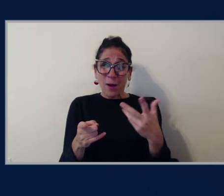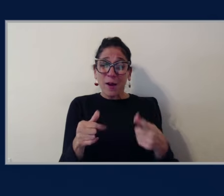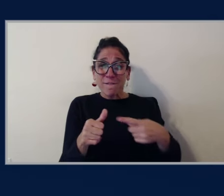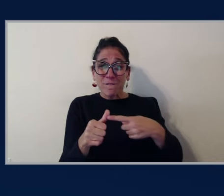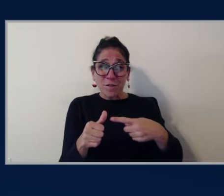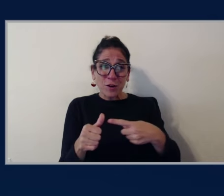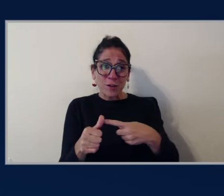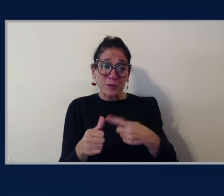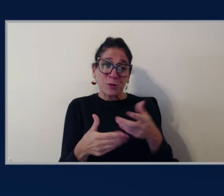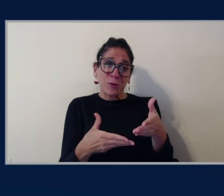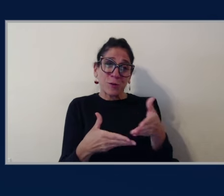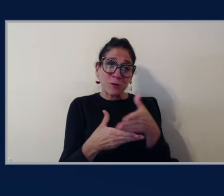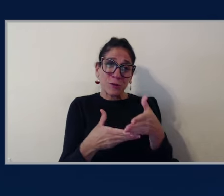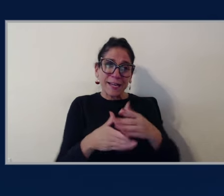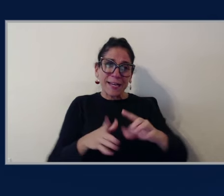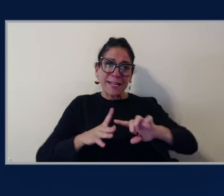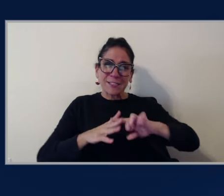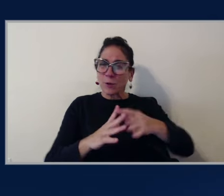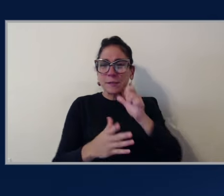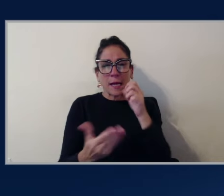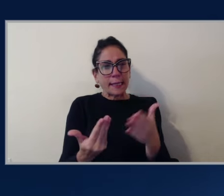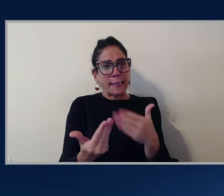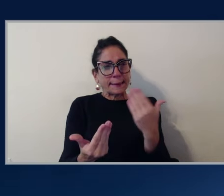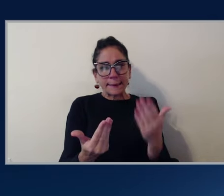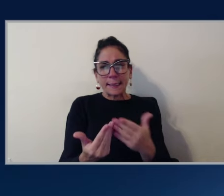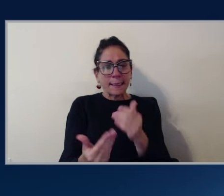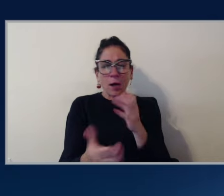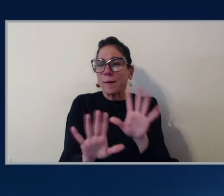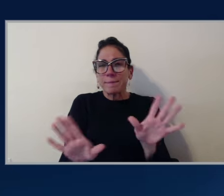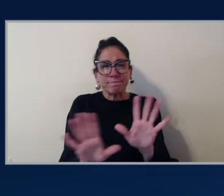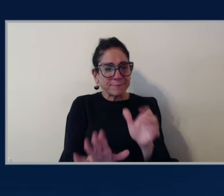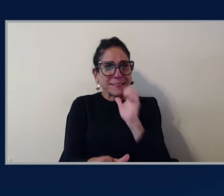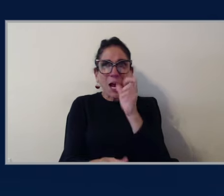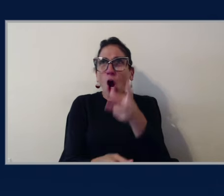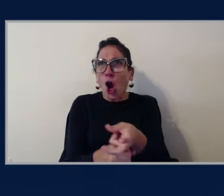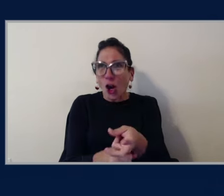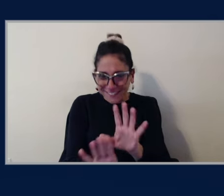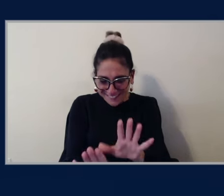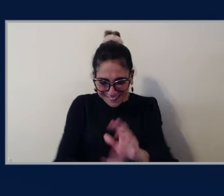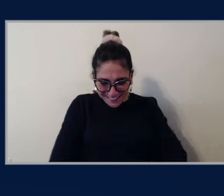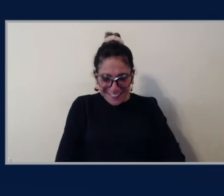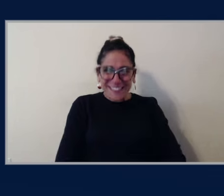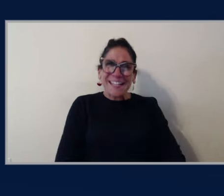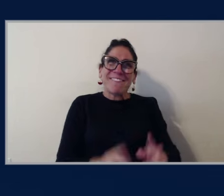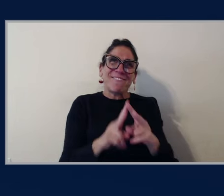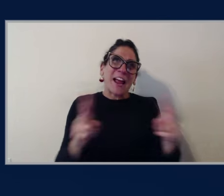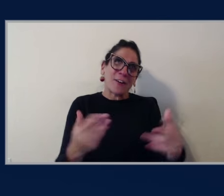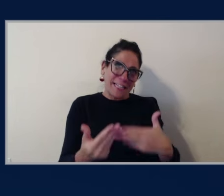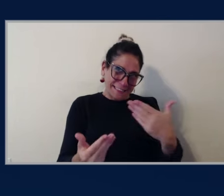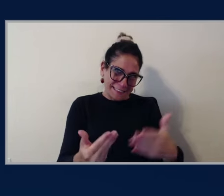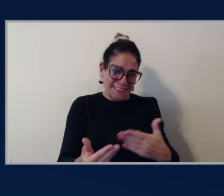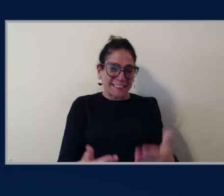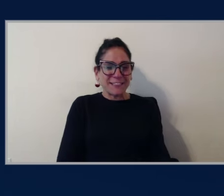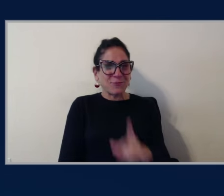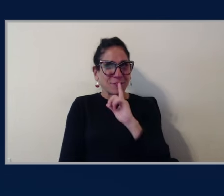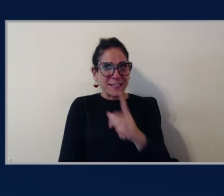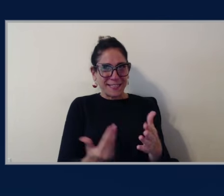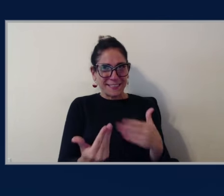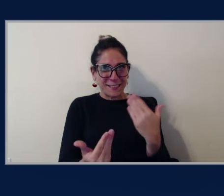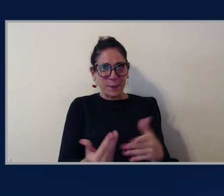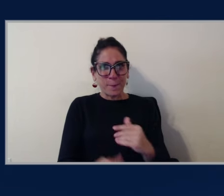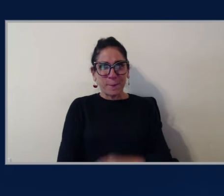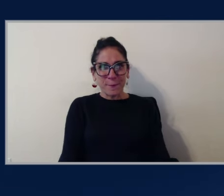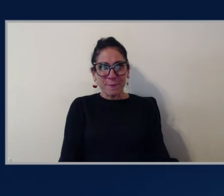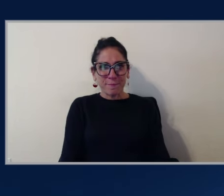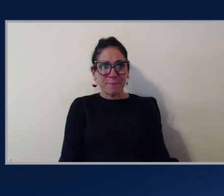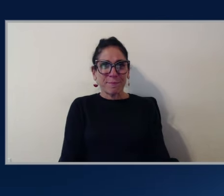tip I want to share is, like, getting started is not easy, not hard at all. So not you easy can just, at all. Very easy. Yeah, it's very super easy. And then you can